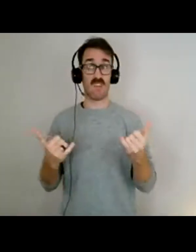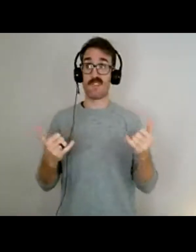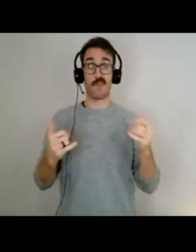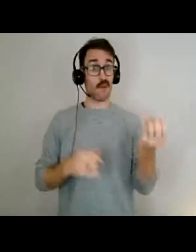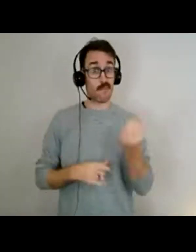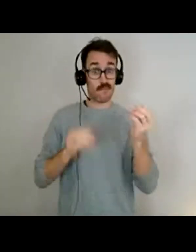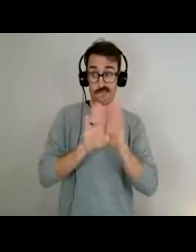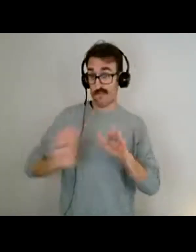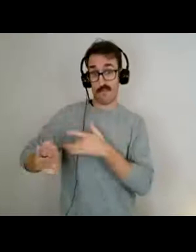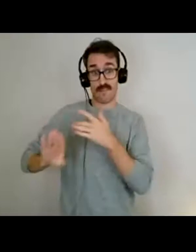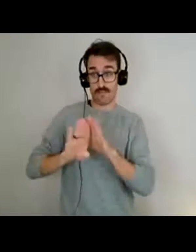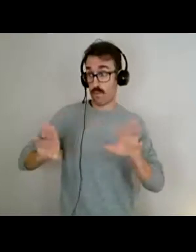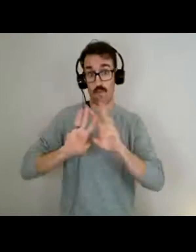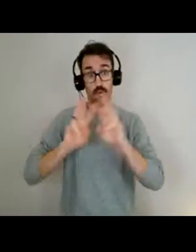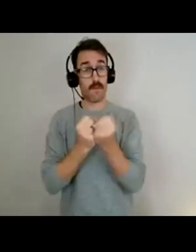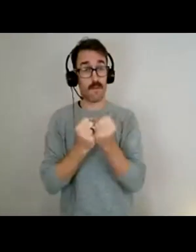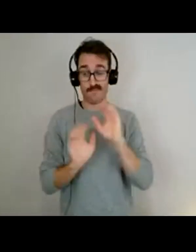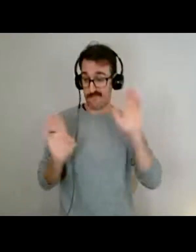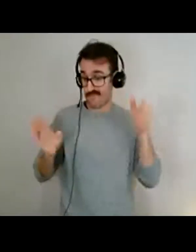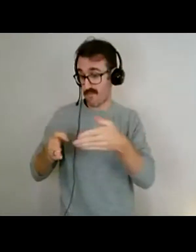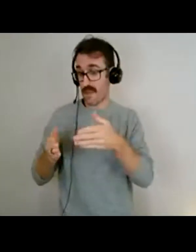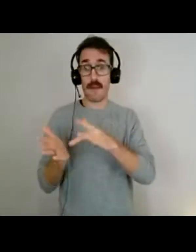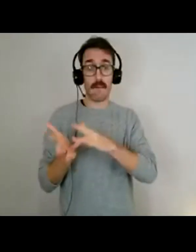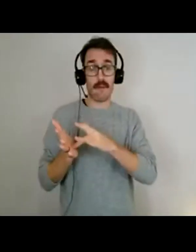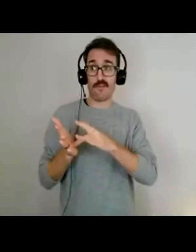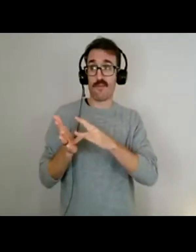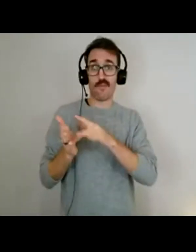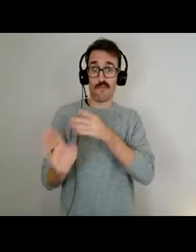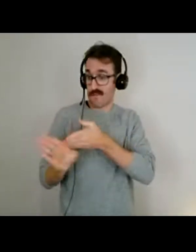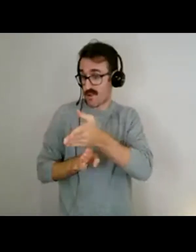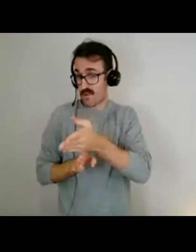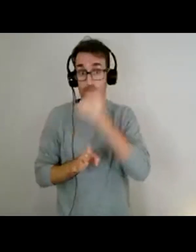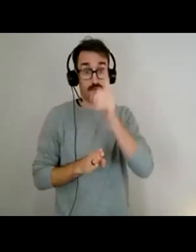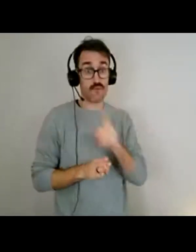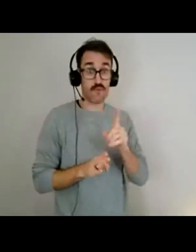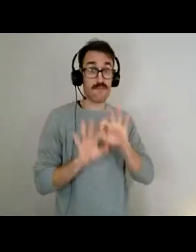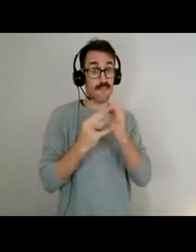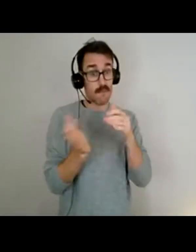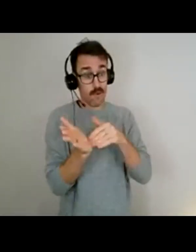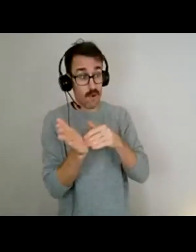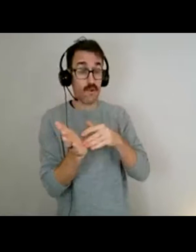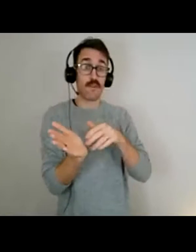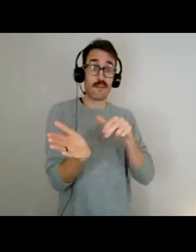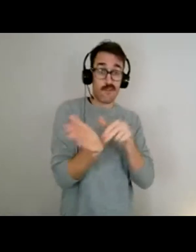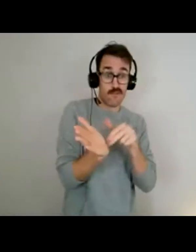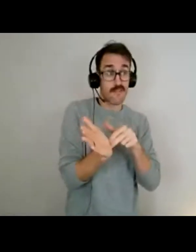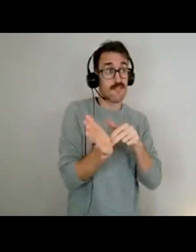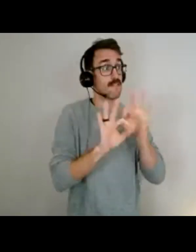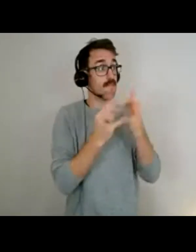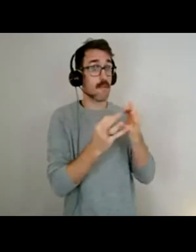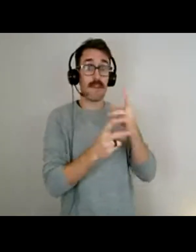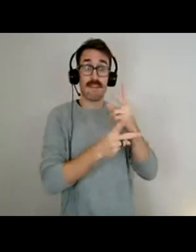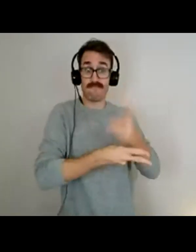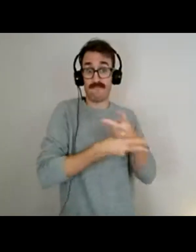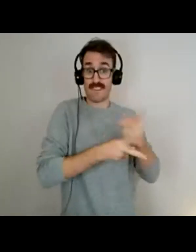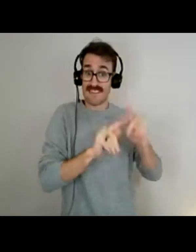healthcare professionals and geared specifically towards family doctors, social workers, nurses, family healthcare teams, and community